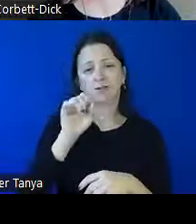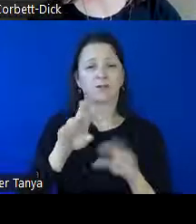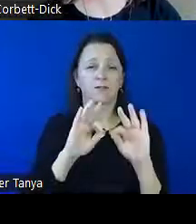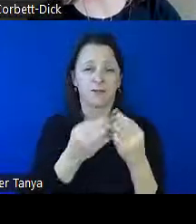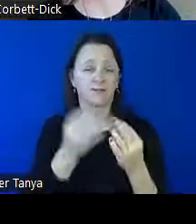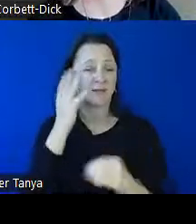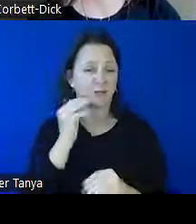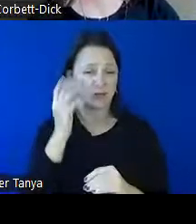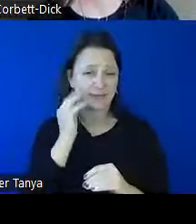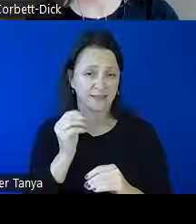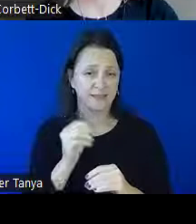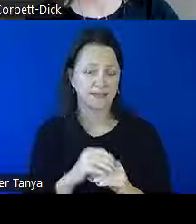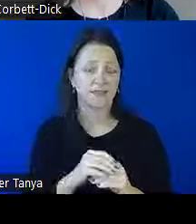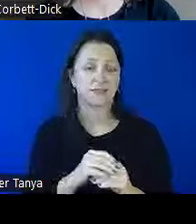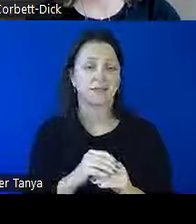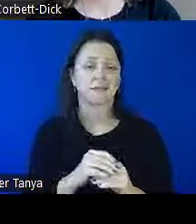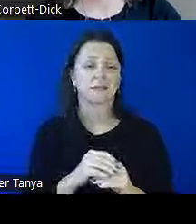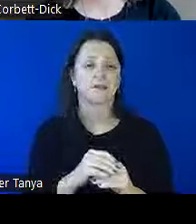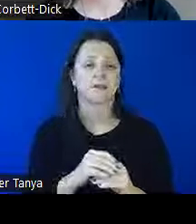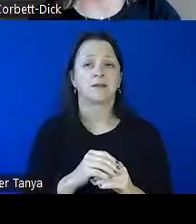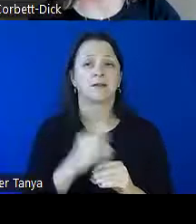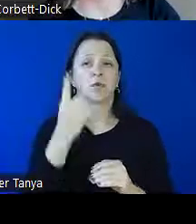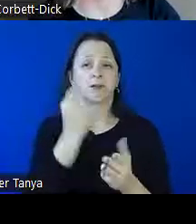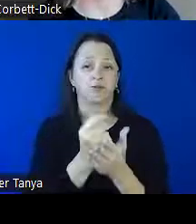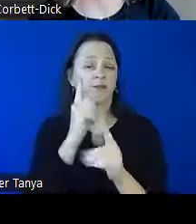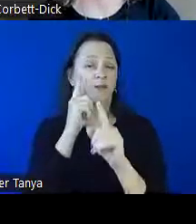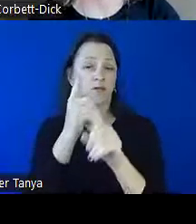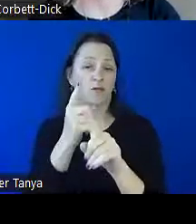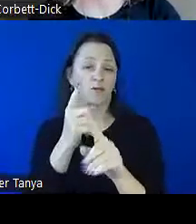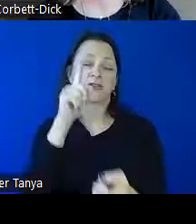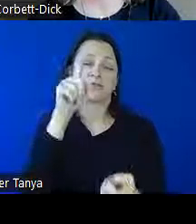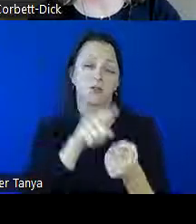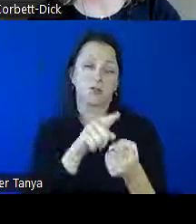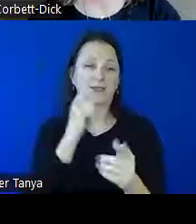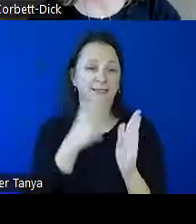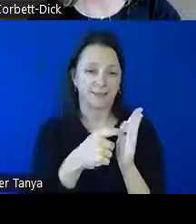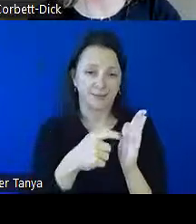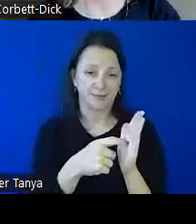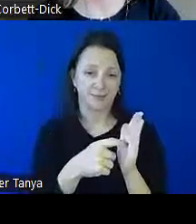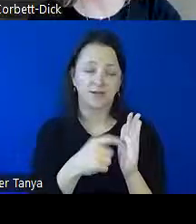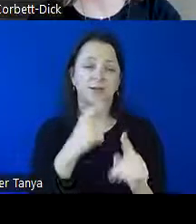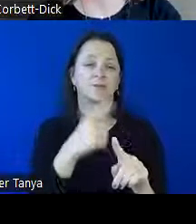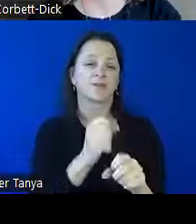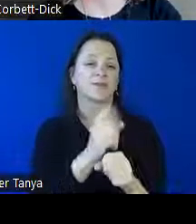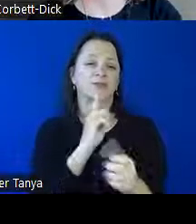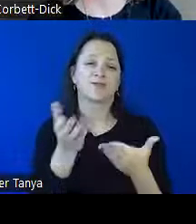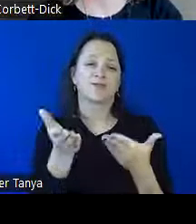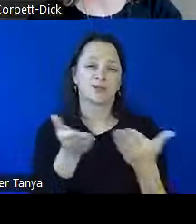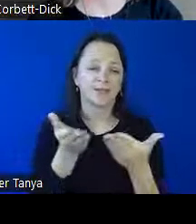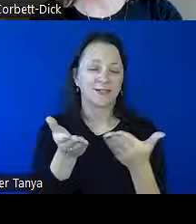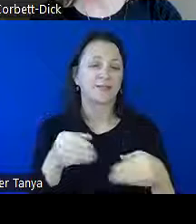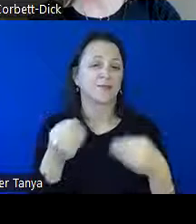are experiencing, a goal in treatment would be reducing symptoms and ensuring that services that